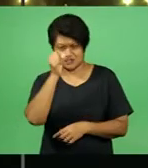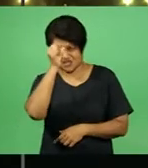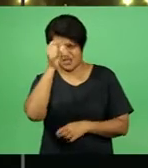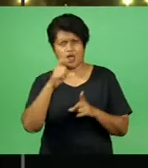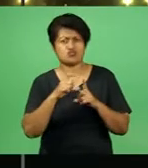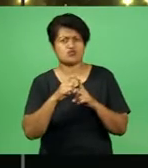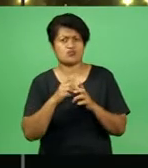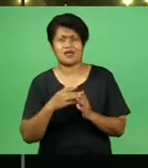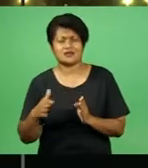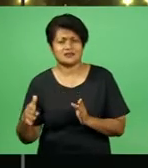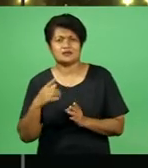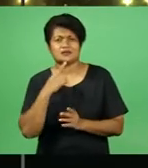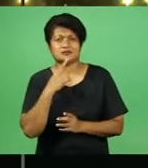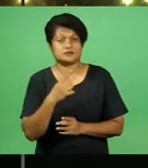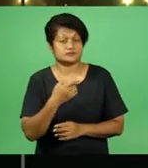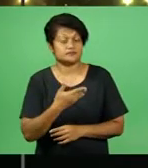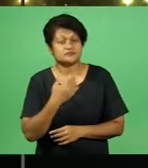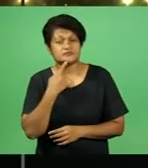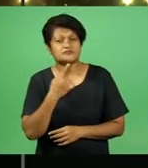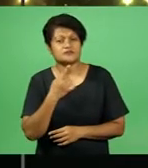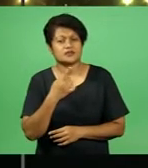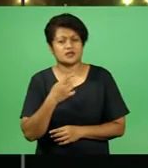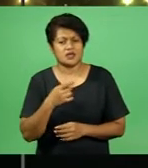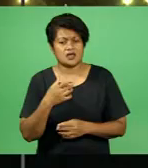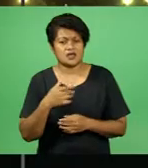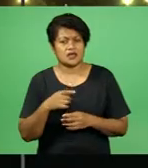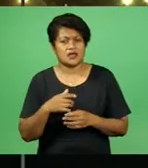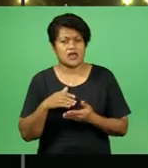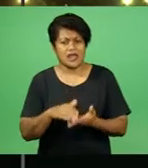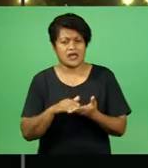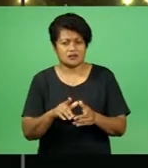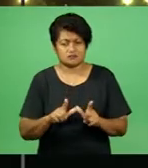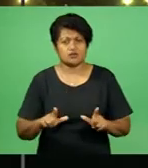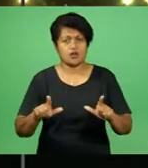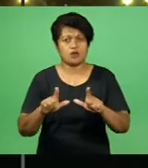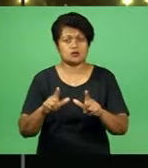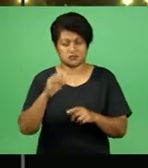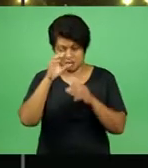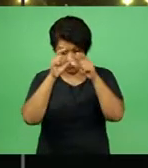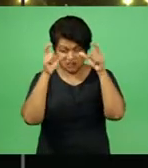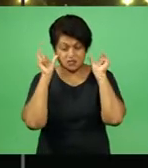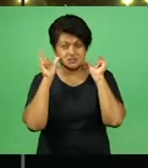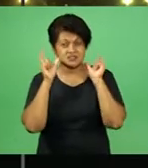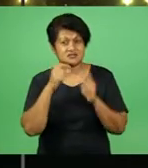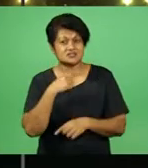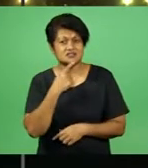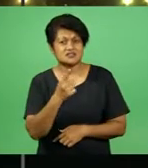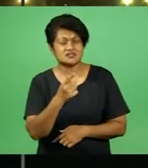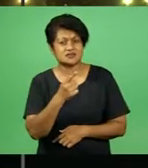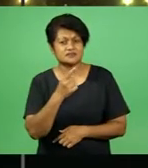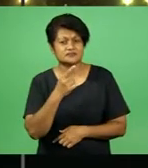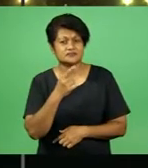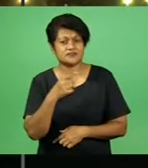Dr. Naimbuka Nayadakalo says in order to help local nurses, they've introduced tests which can help become qualified to